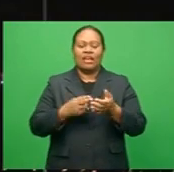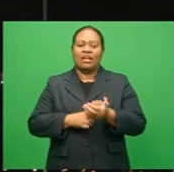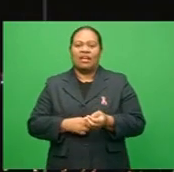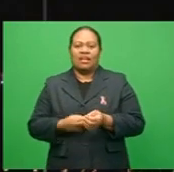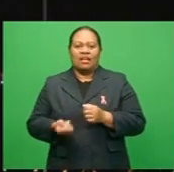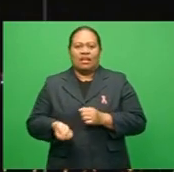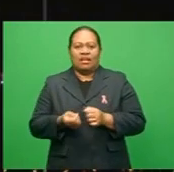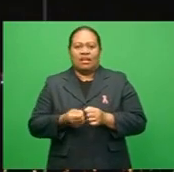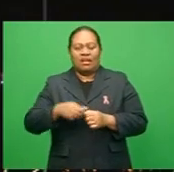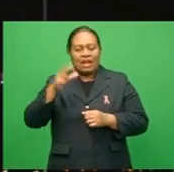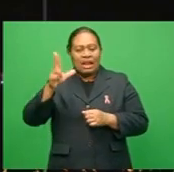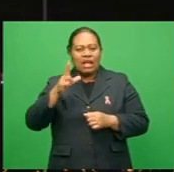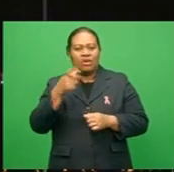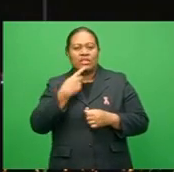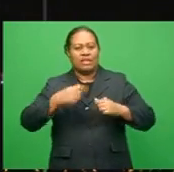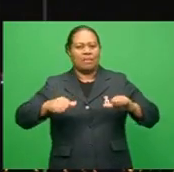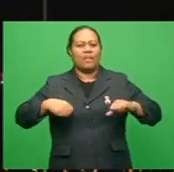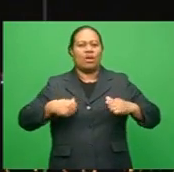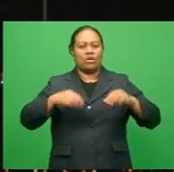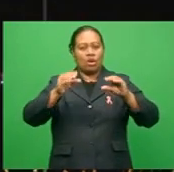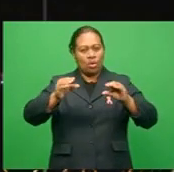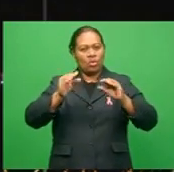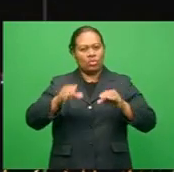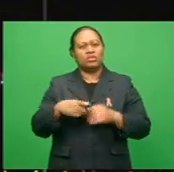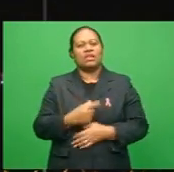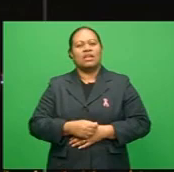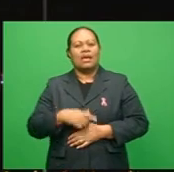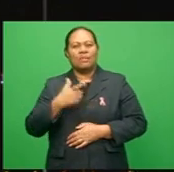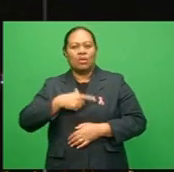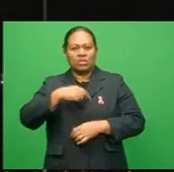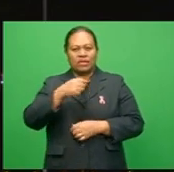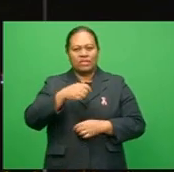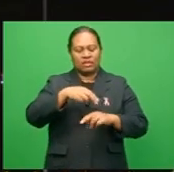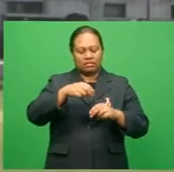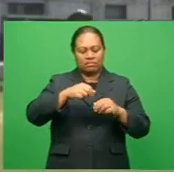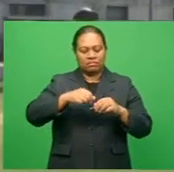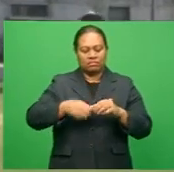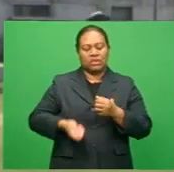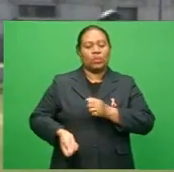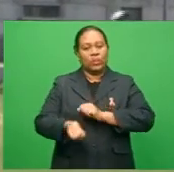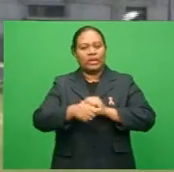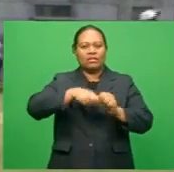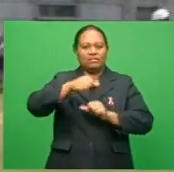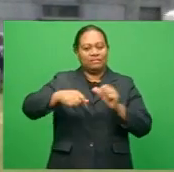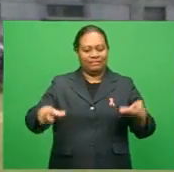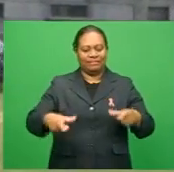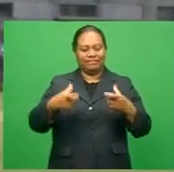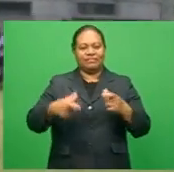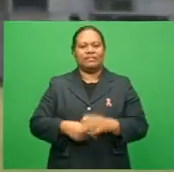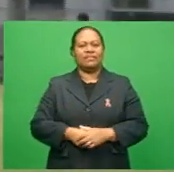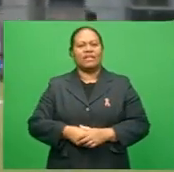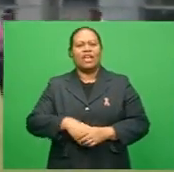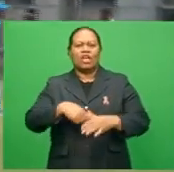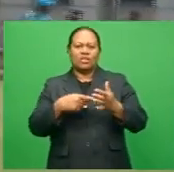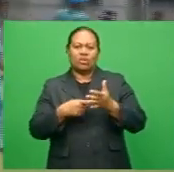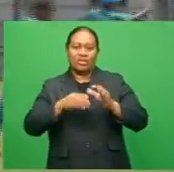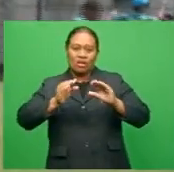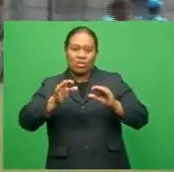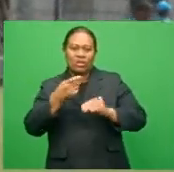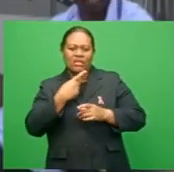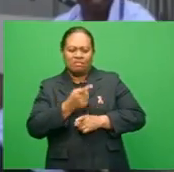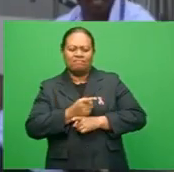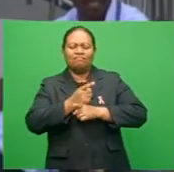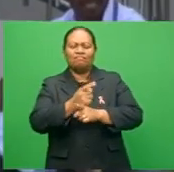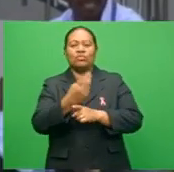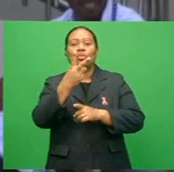Paula Turanga is proud of how far his team has come in the Cricket Fiji Association Challenge. Turanga, who has been guiding the team over the last